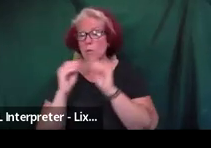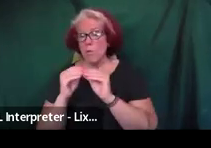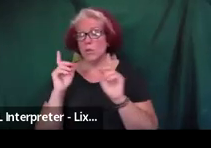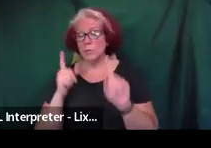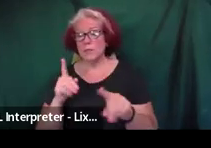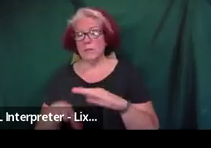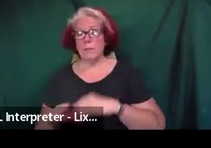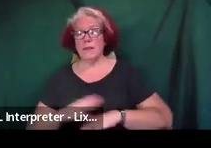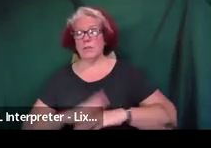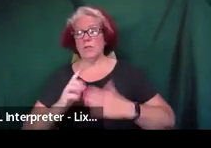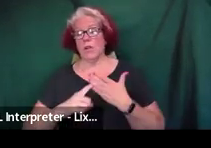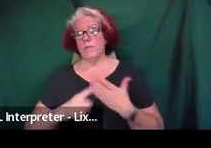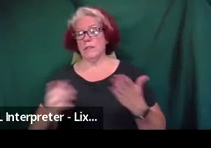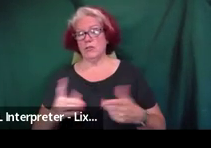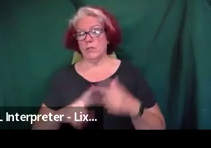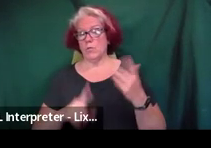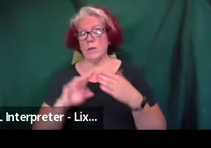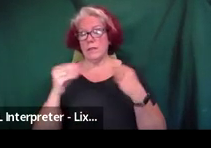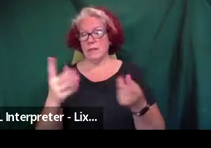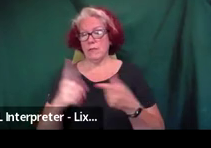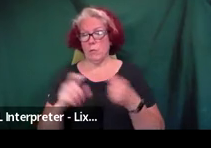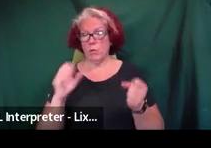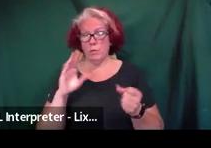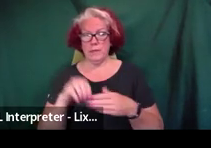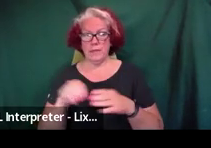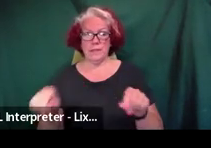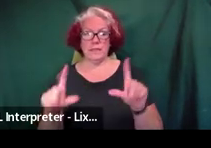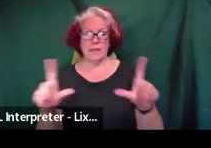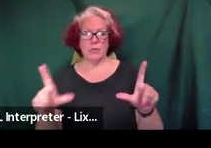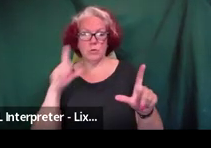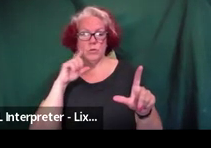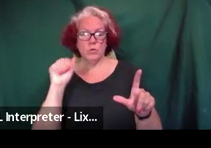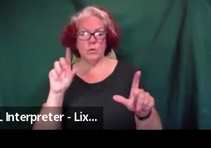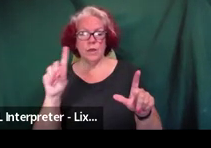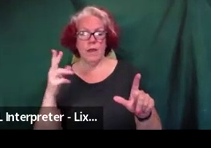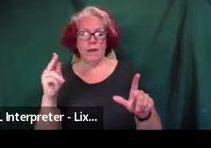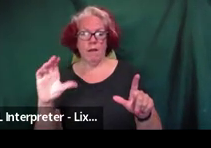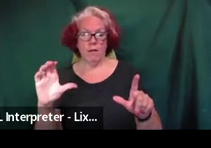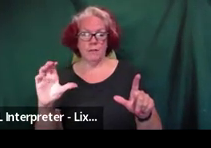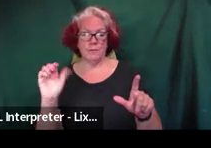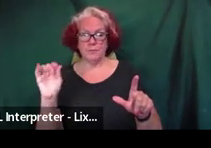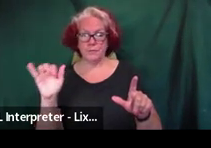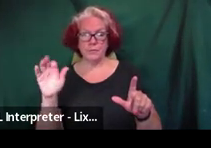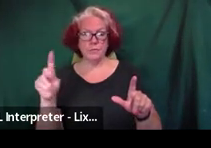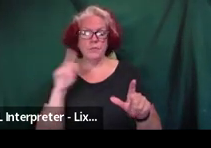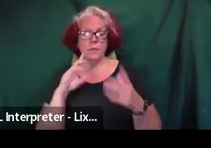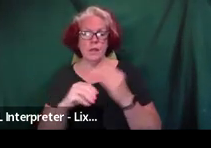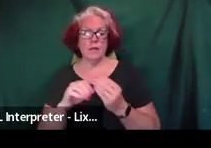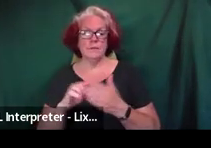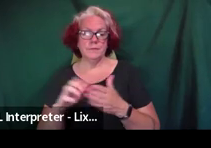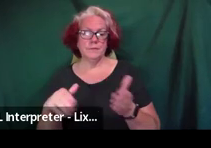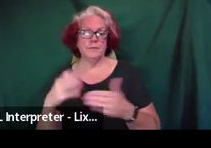based on the conversation here, what the deliverable would be in this dashboard to the ad hoc. So if that's okay, we'll have that as a next step